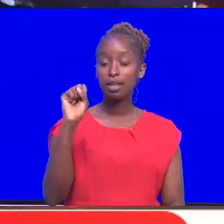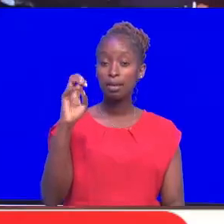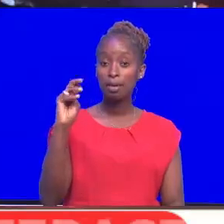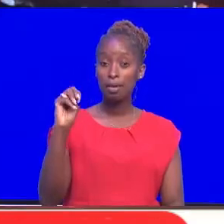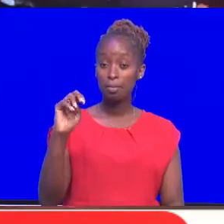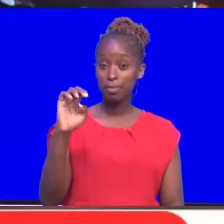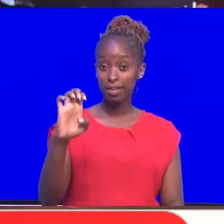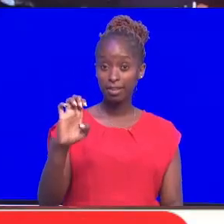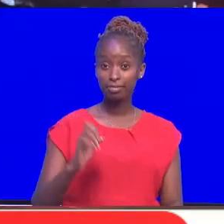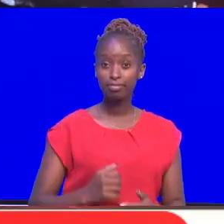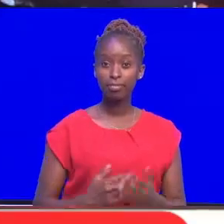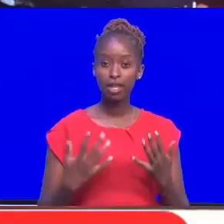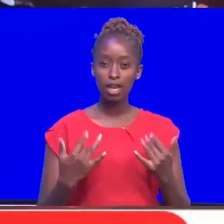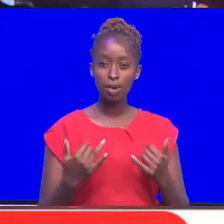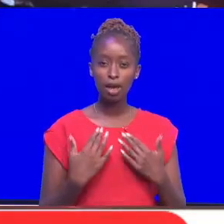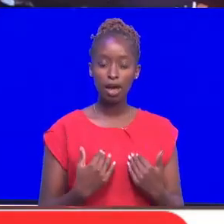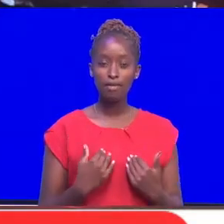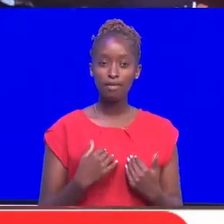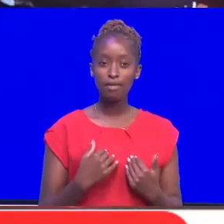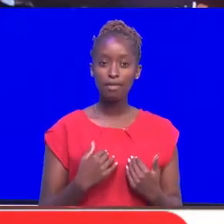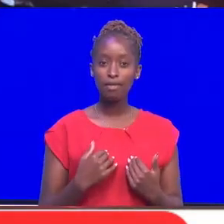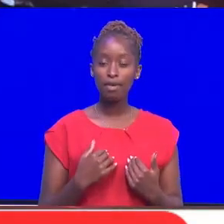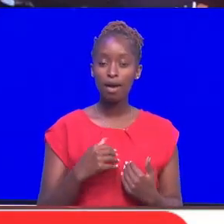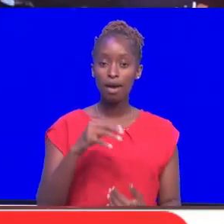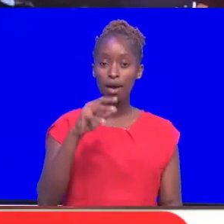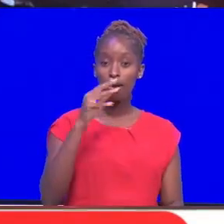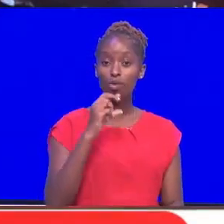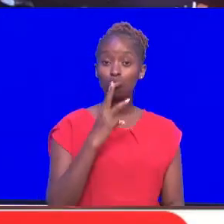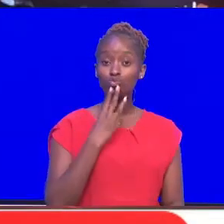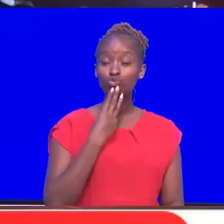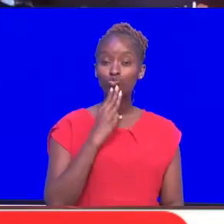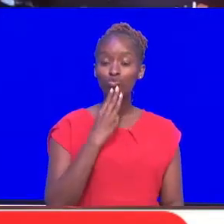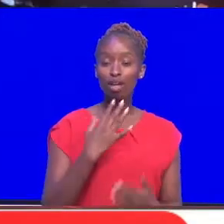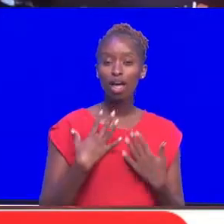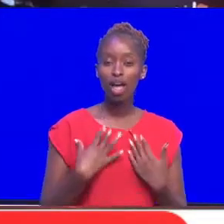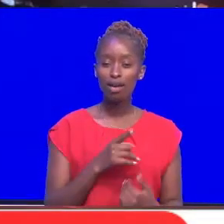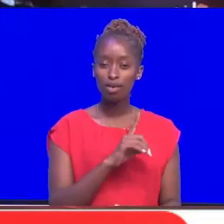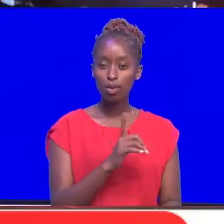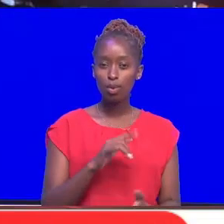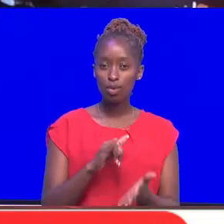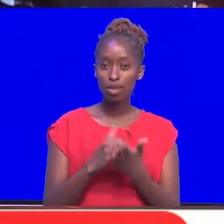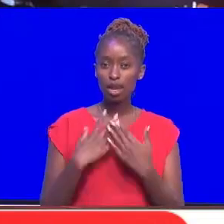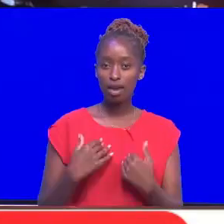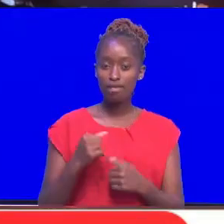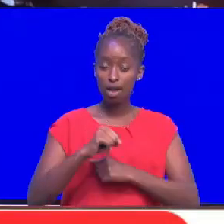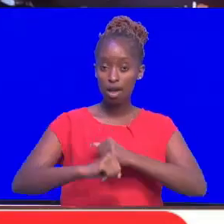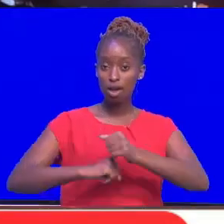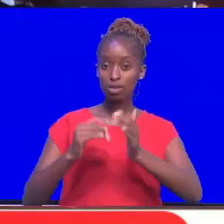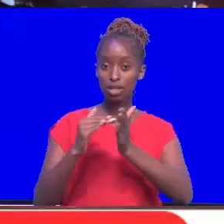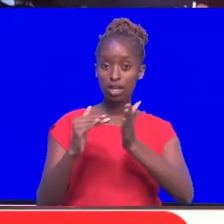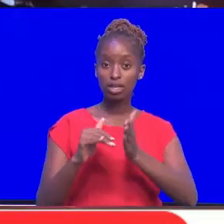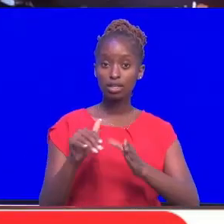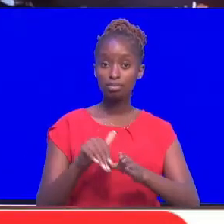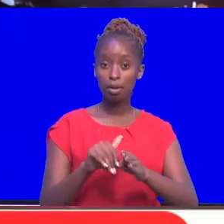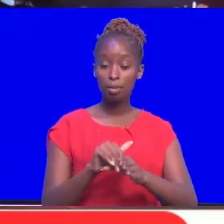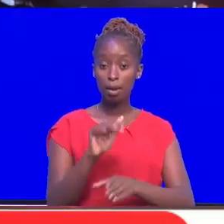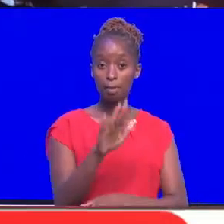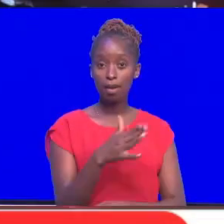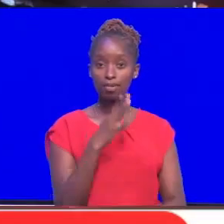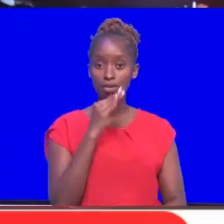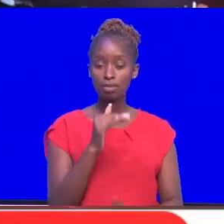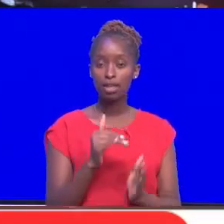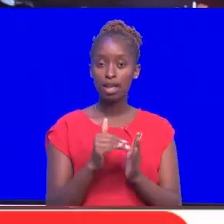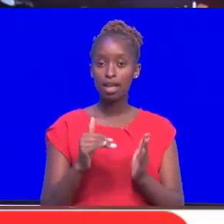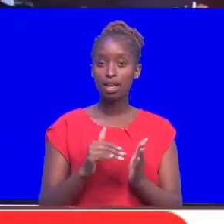Speaker of the National Assembly, Moses Wetangula, has warned disciplinary action against members of Parliament speaking against